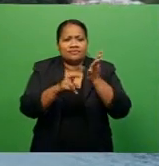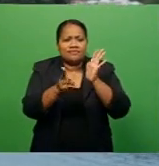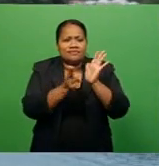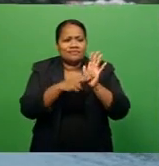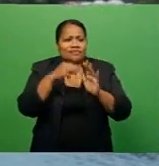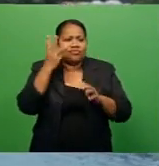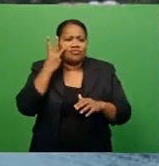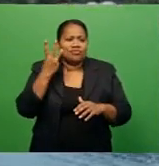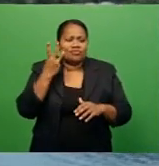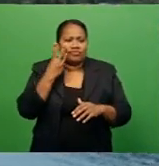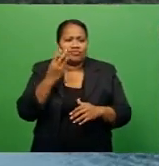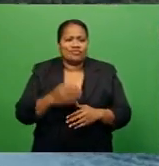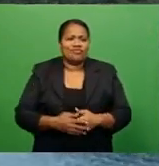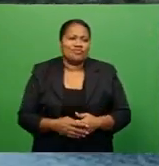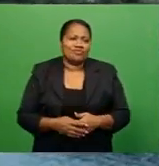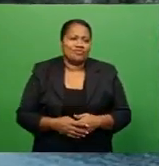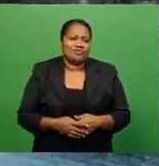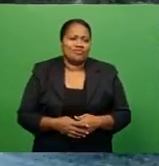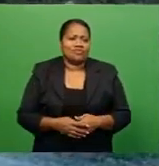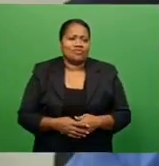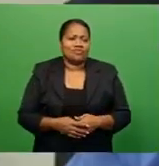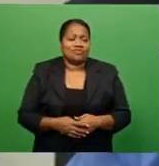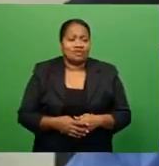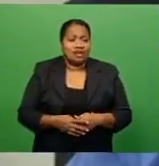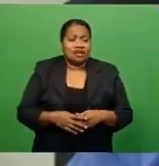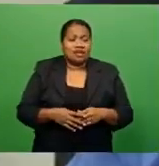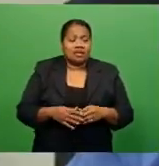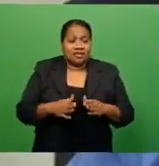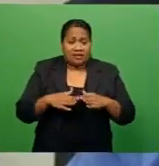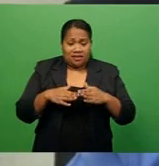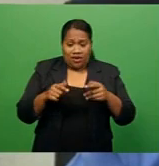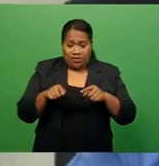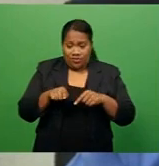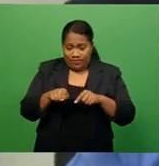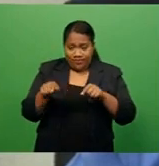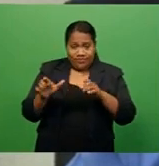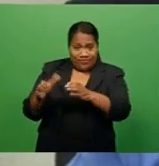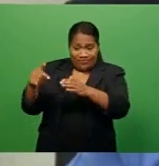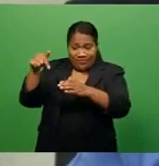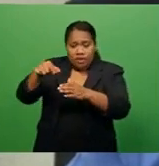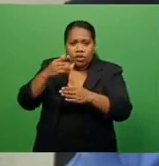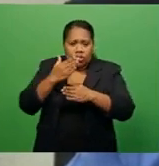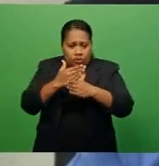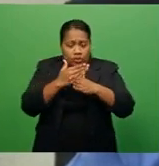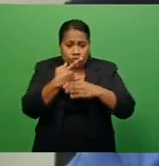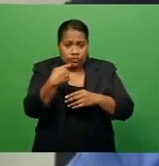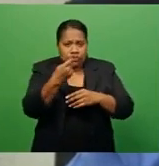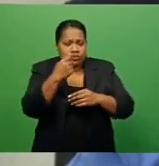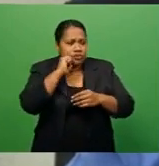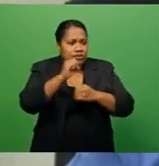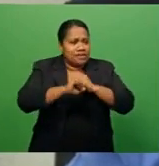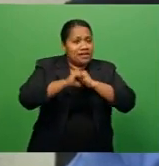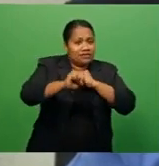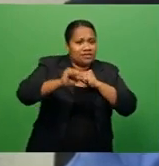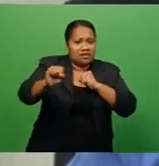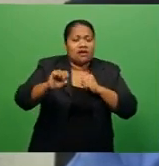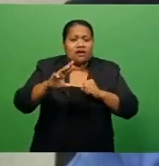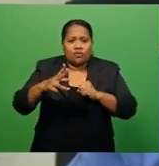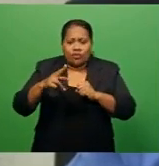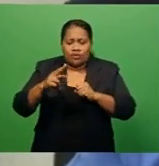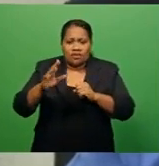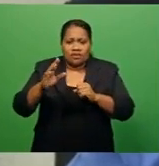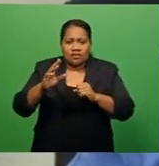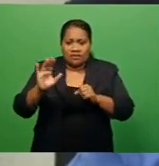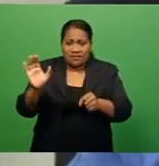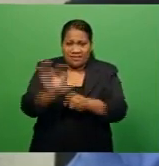Beach Street. Structural engineers are working on it. Soon we will advertise for the construction company to start